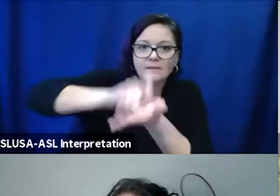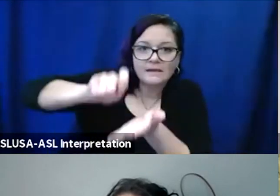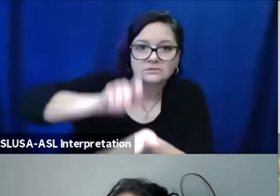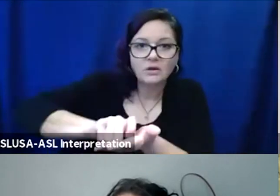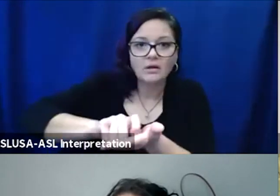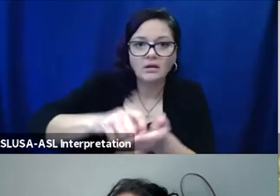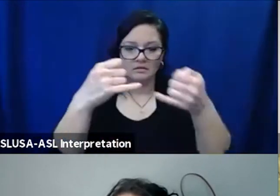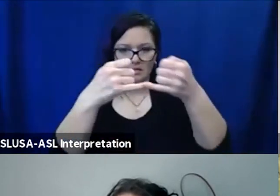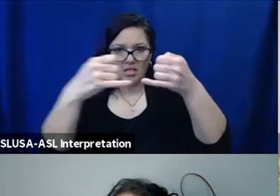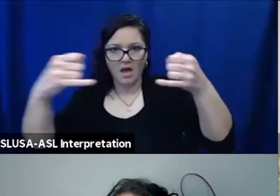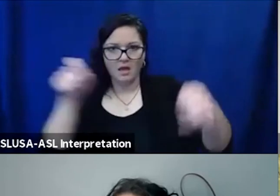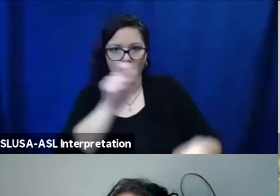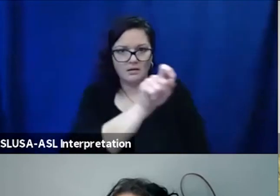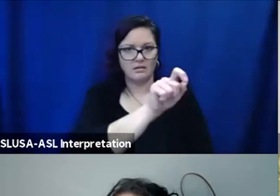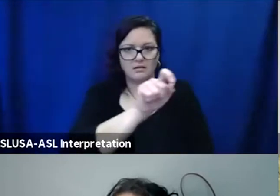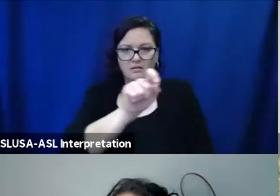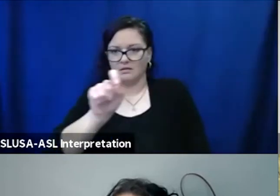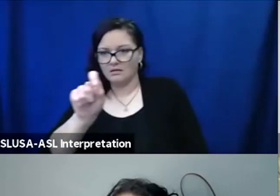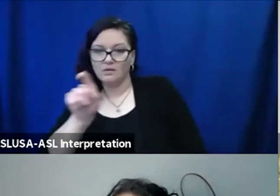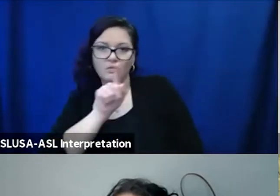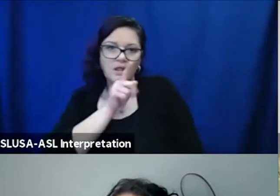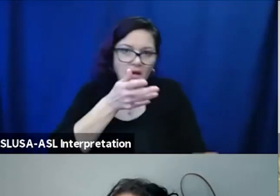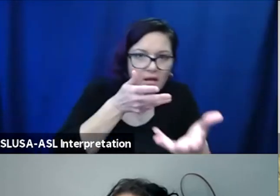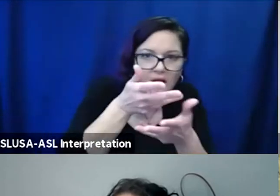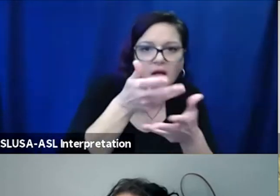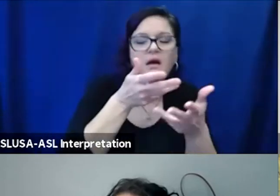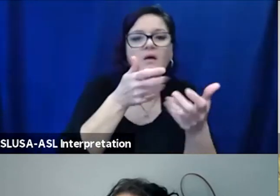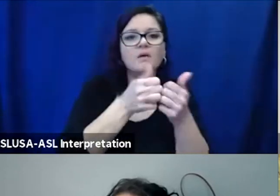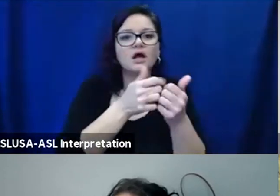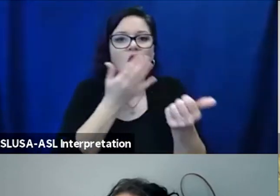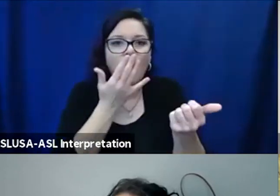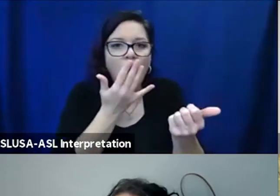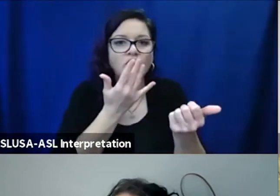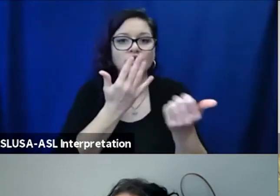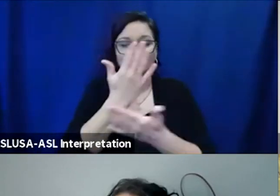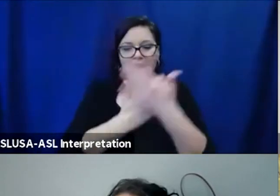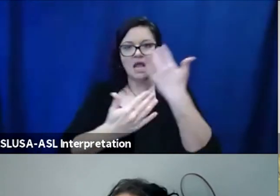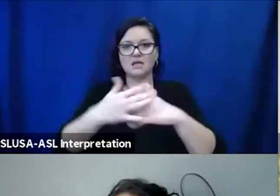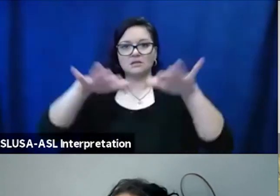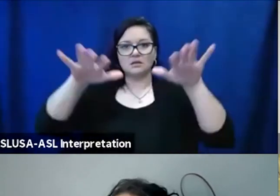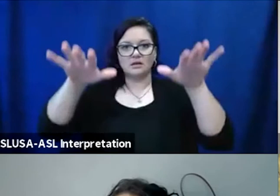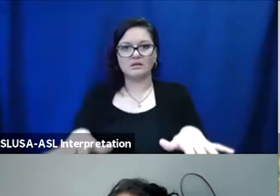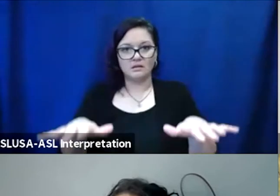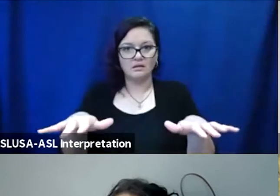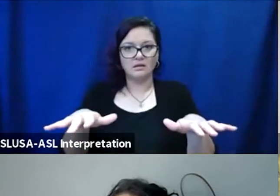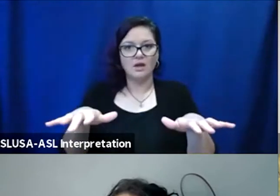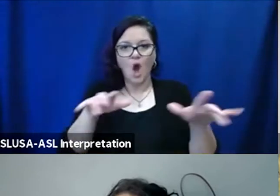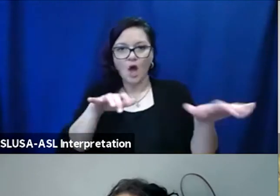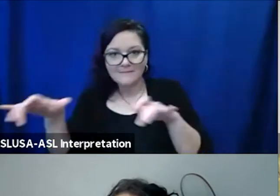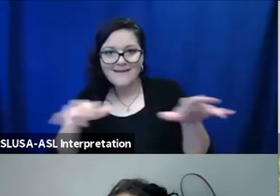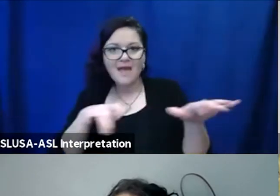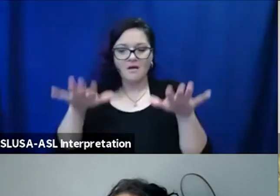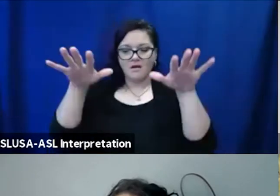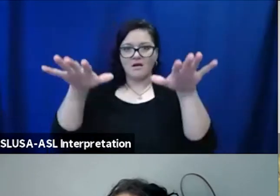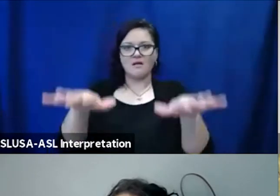line, just being engaged with the colors, just placing the hands on the piano, or just being able